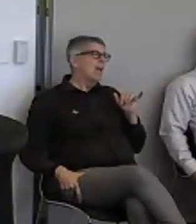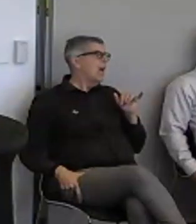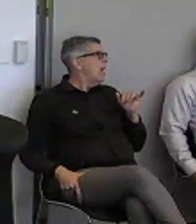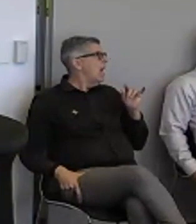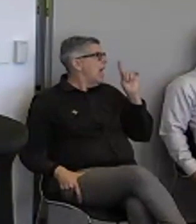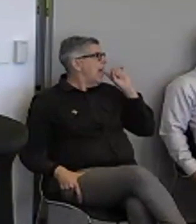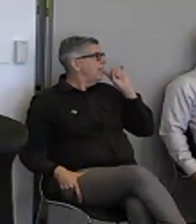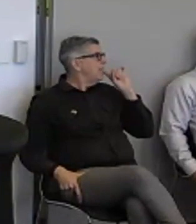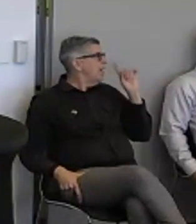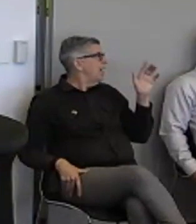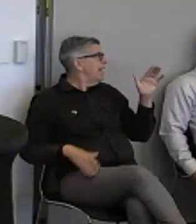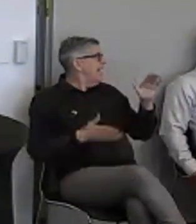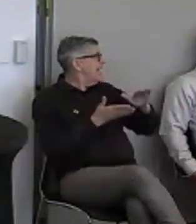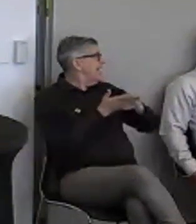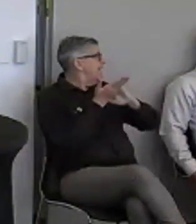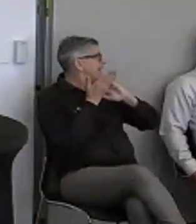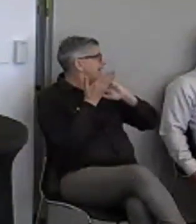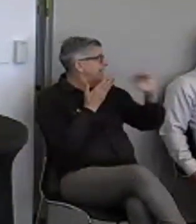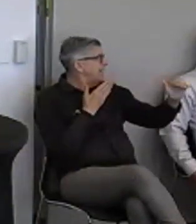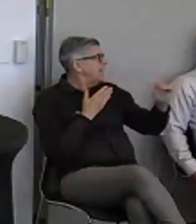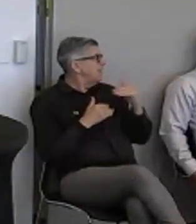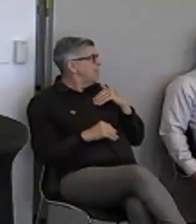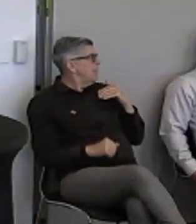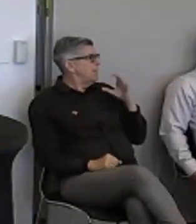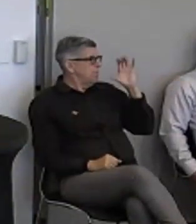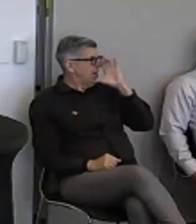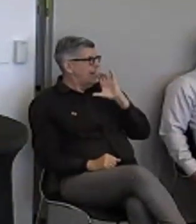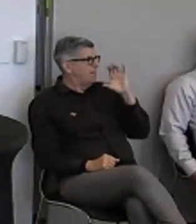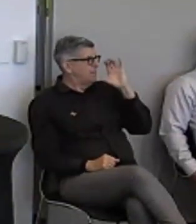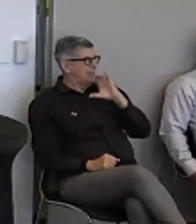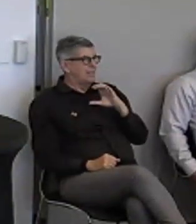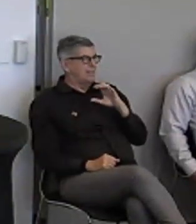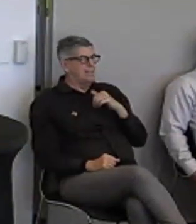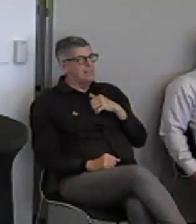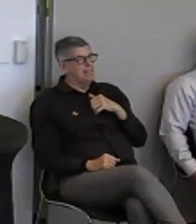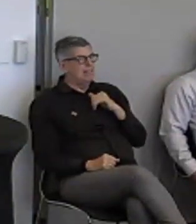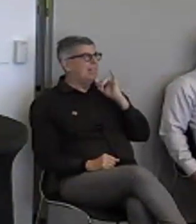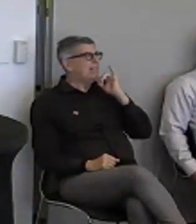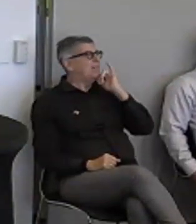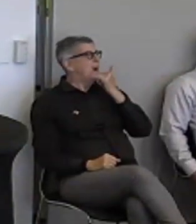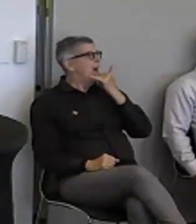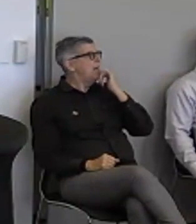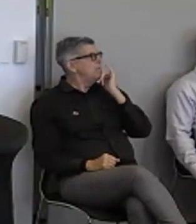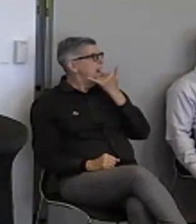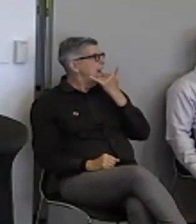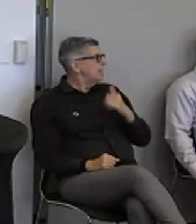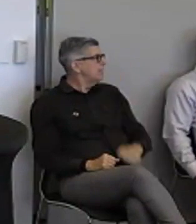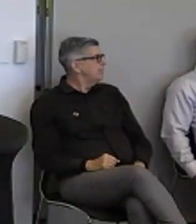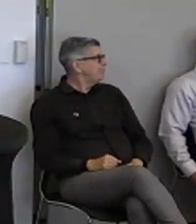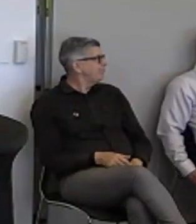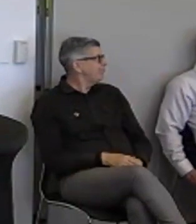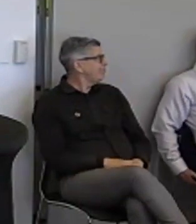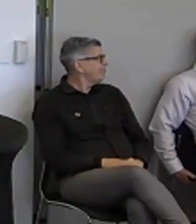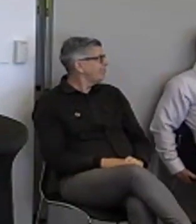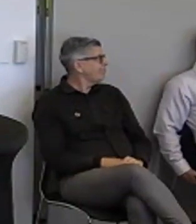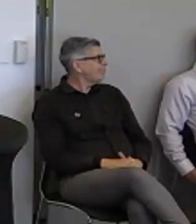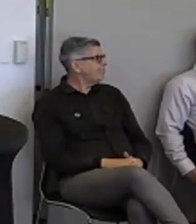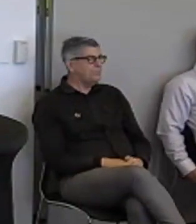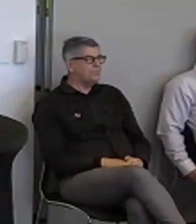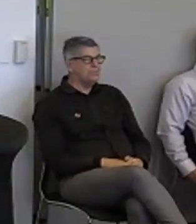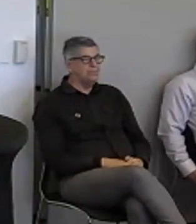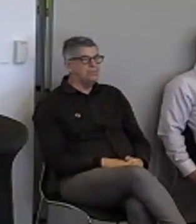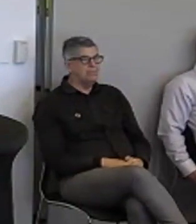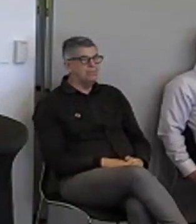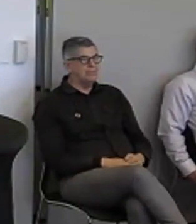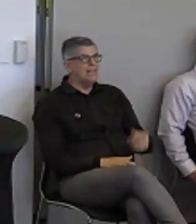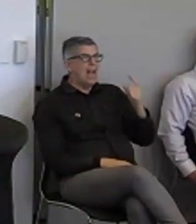cleared my browser. You know what? Sorry. Wah, wah. You know what? I like